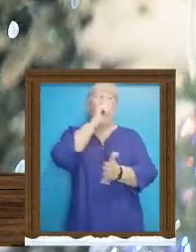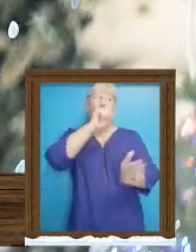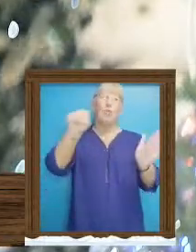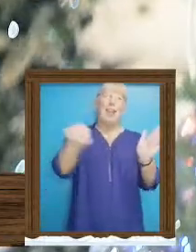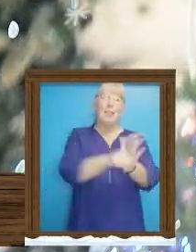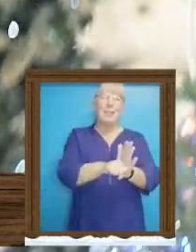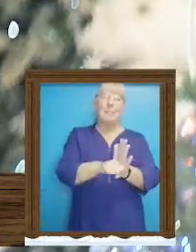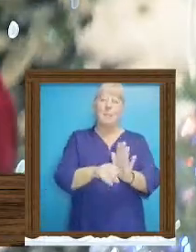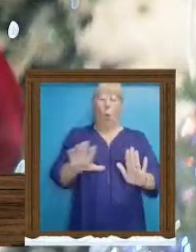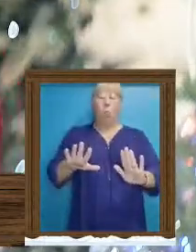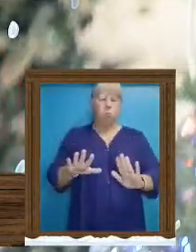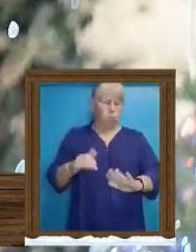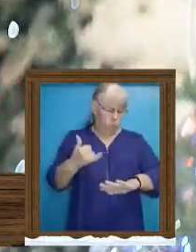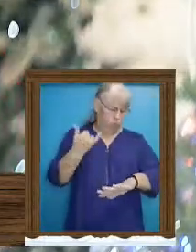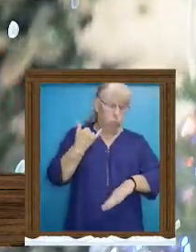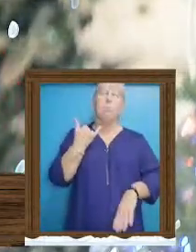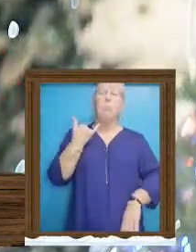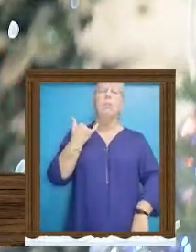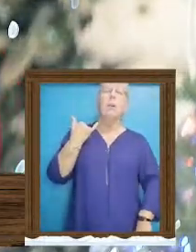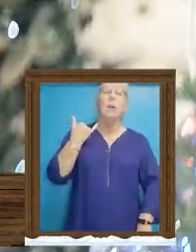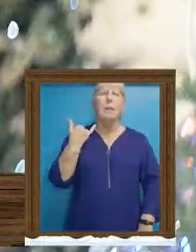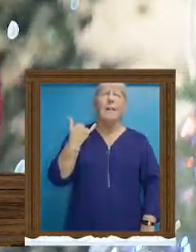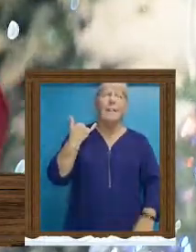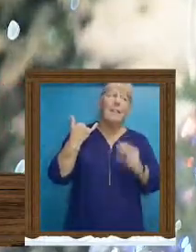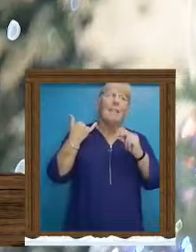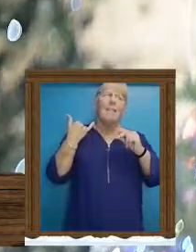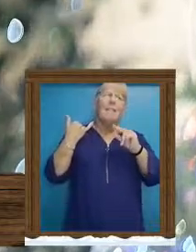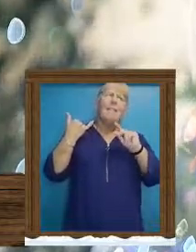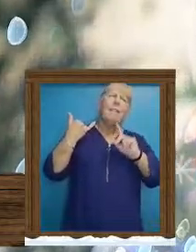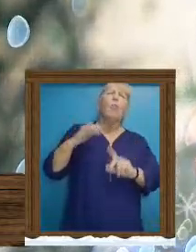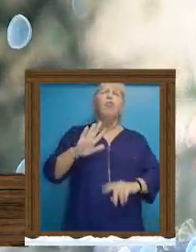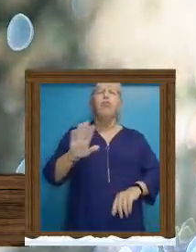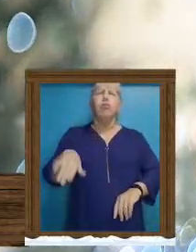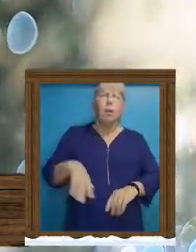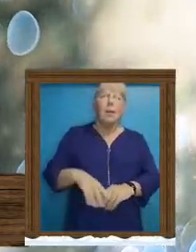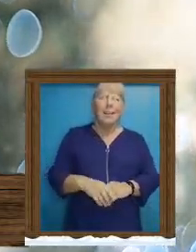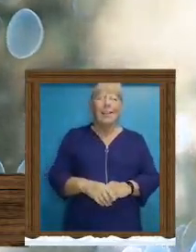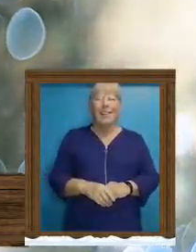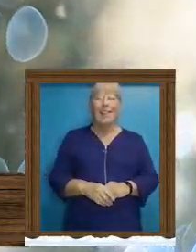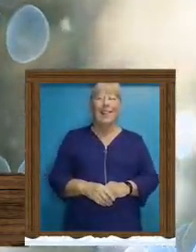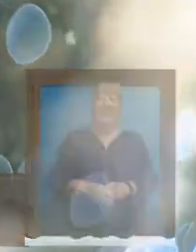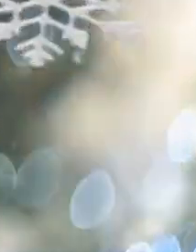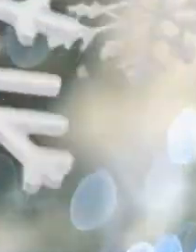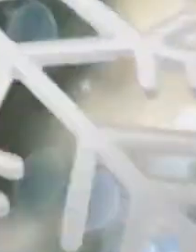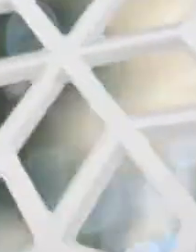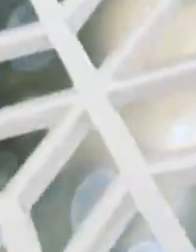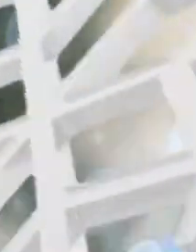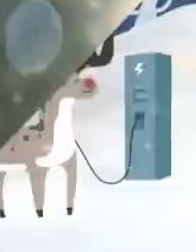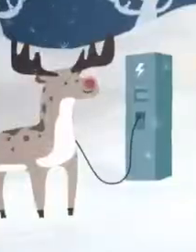Christmas! Oh, goodness me. Yep. So start up on the car, ain't it?